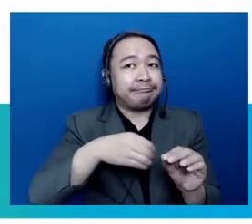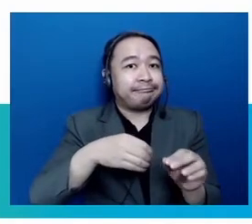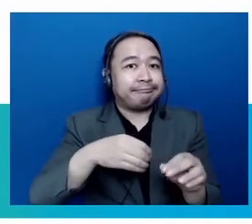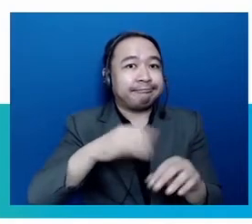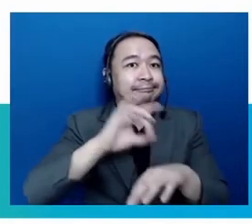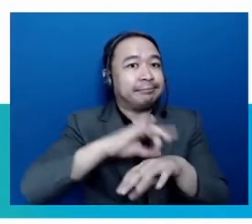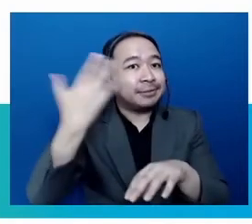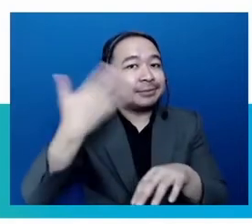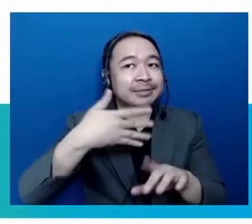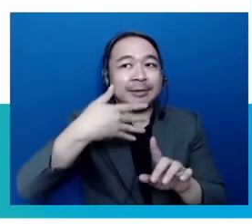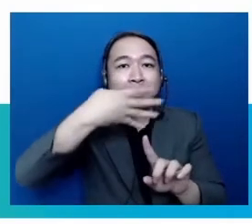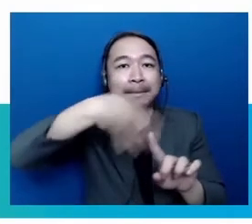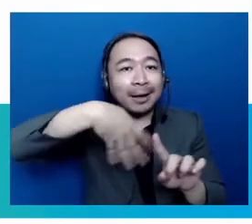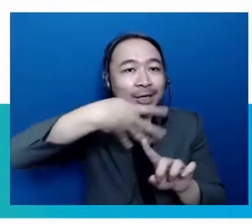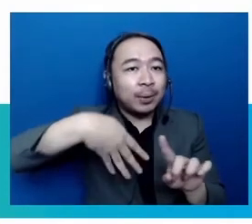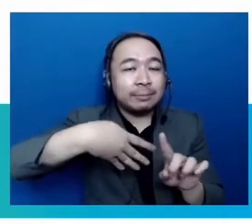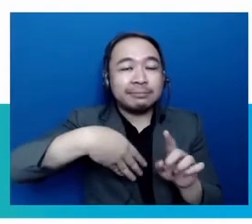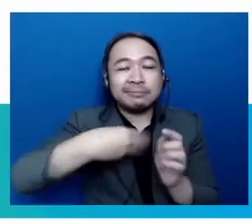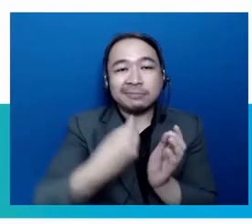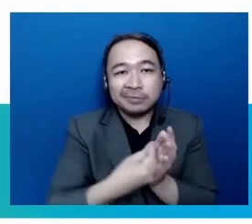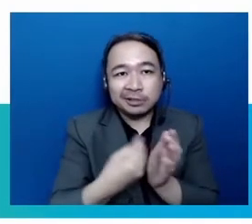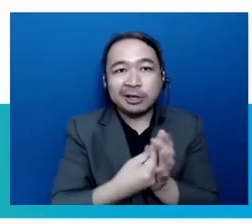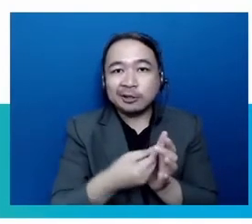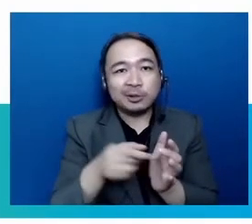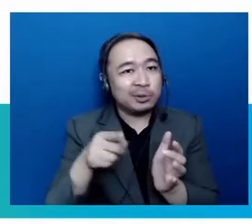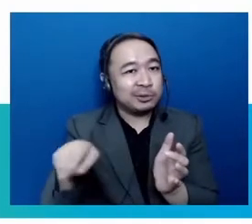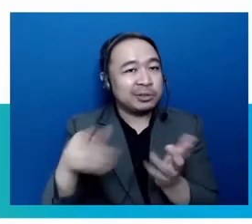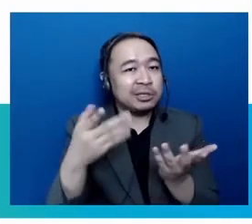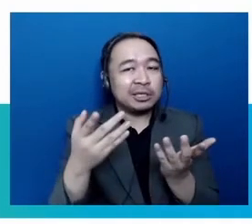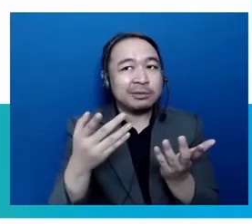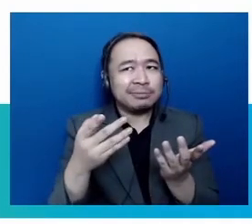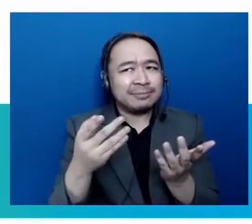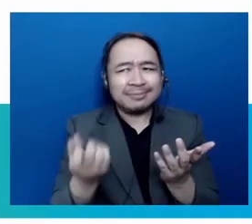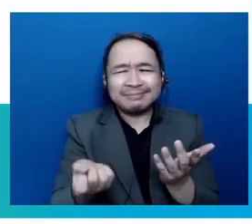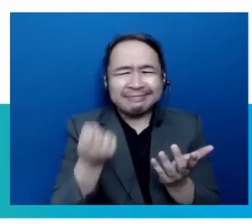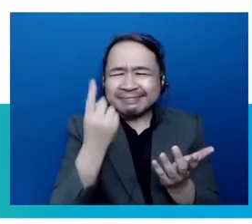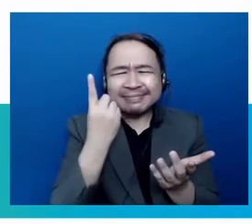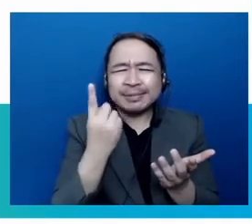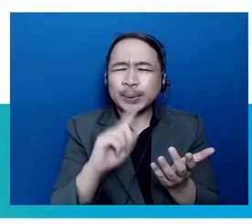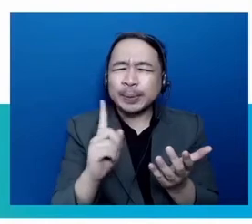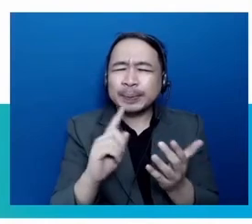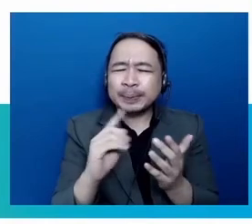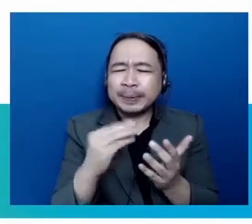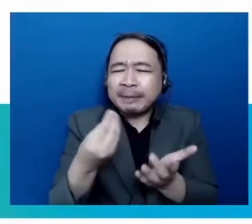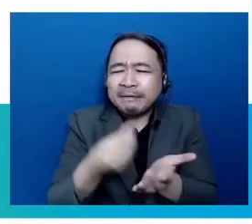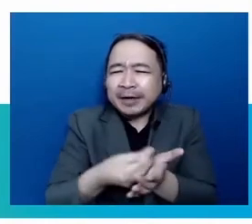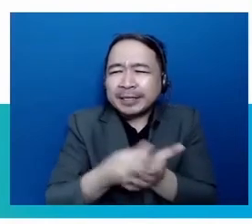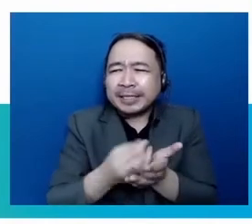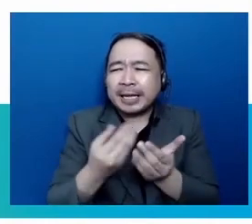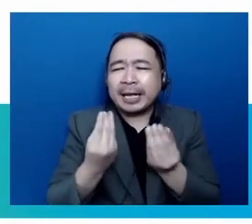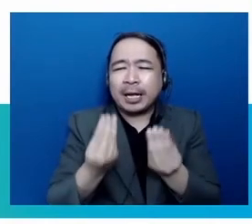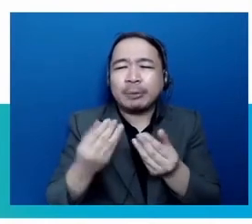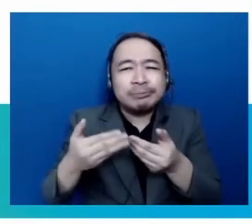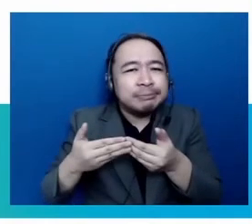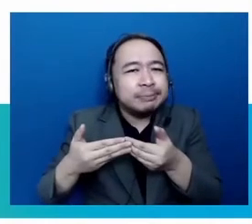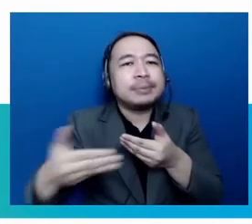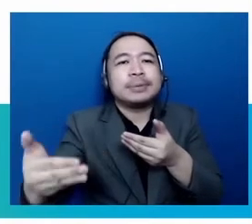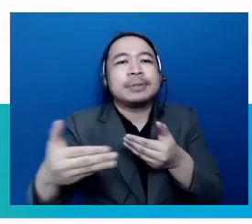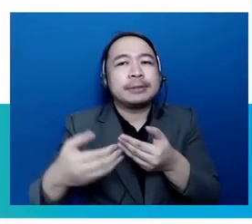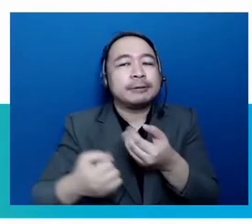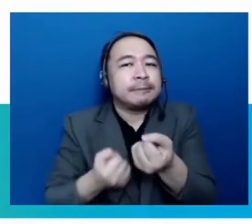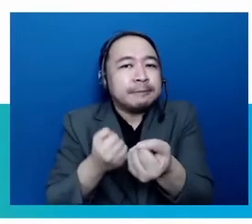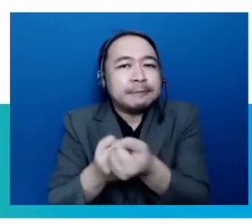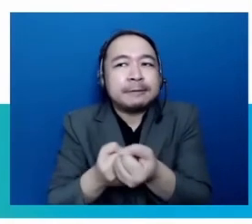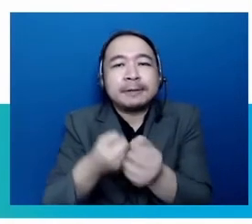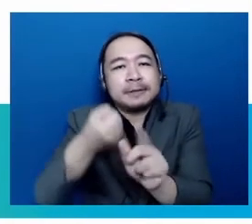now really understand what blended finance implies for going ahead with our healthy oceans.